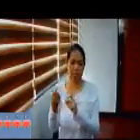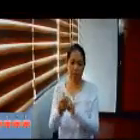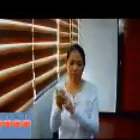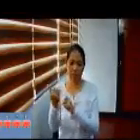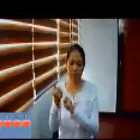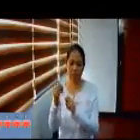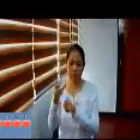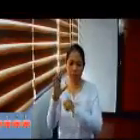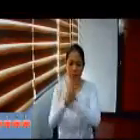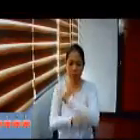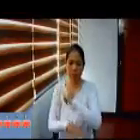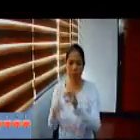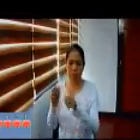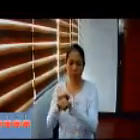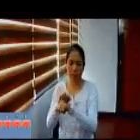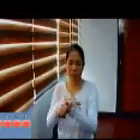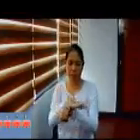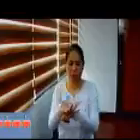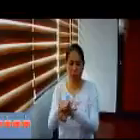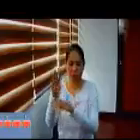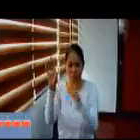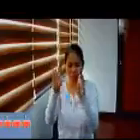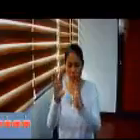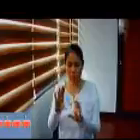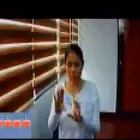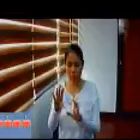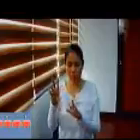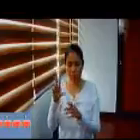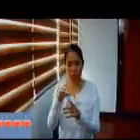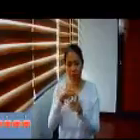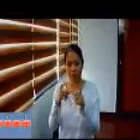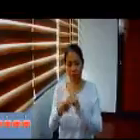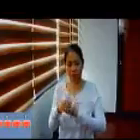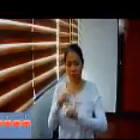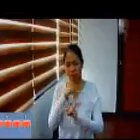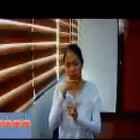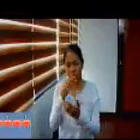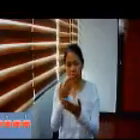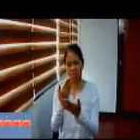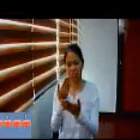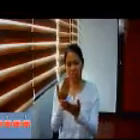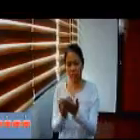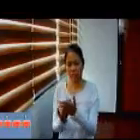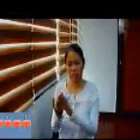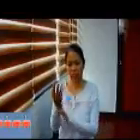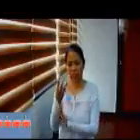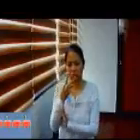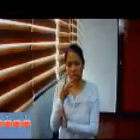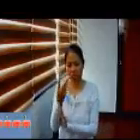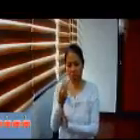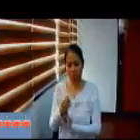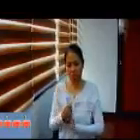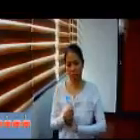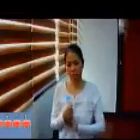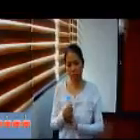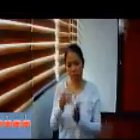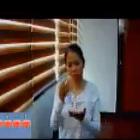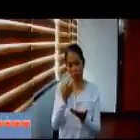climate change, it's not a pretty picture. So those economists who were saying